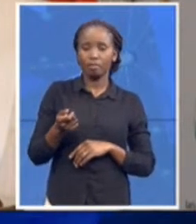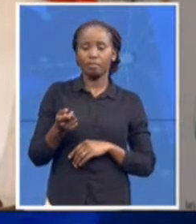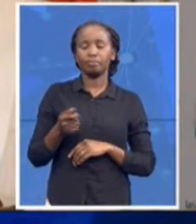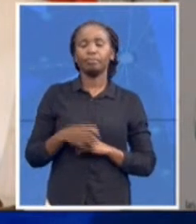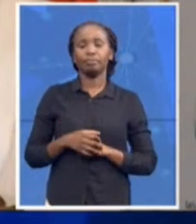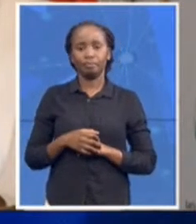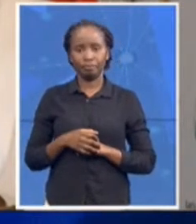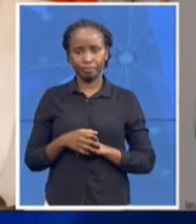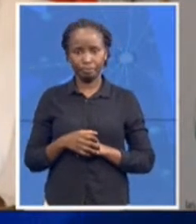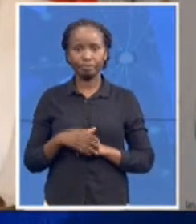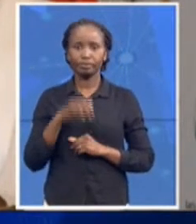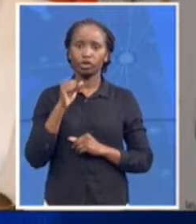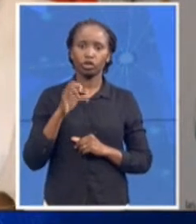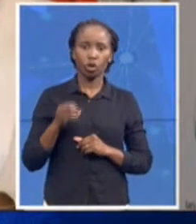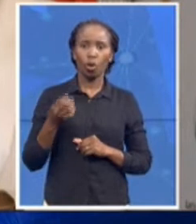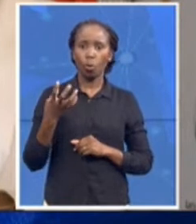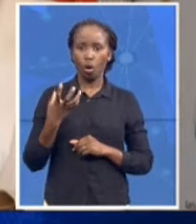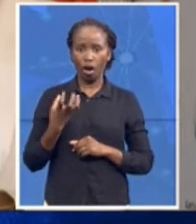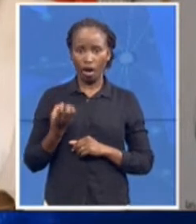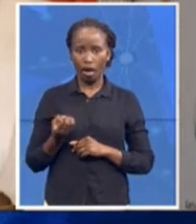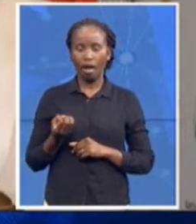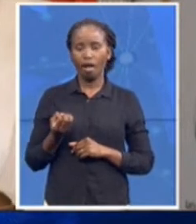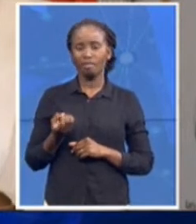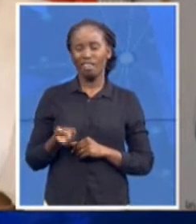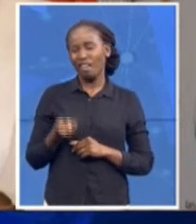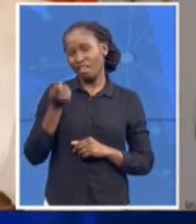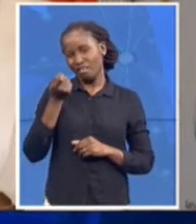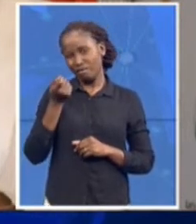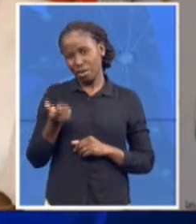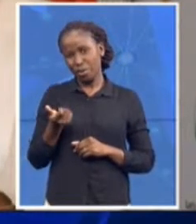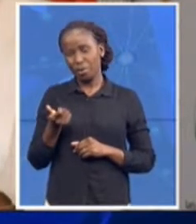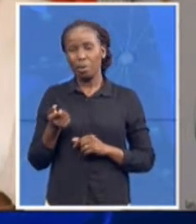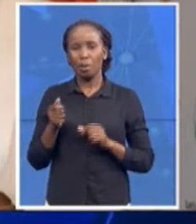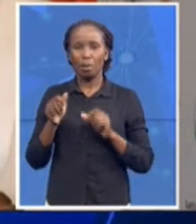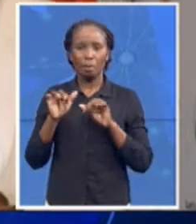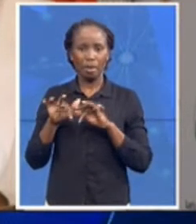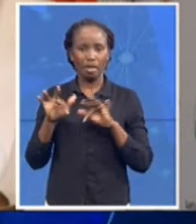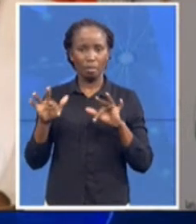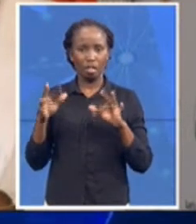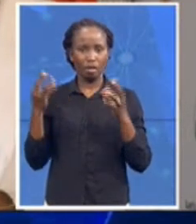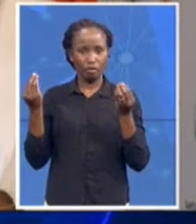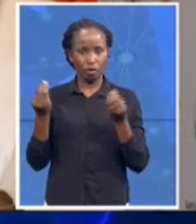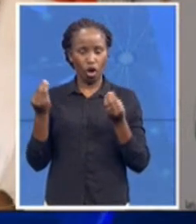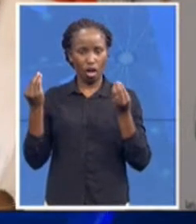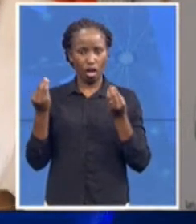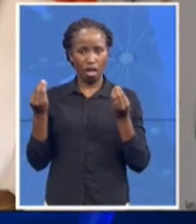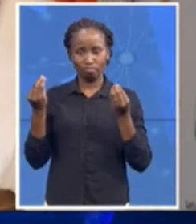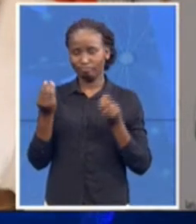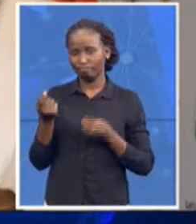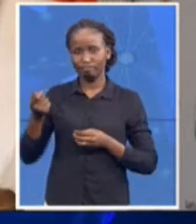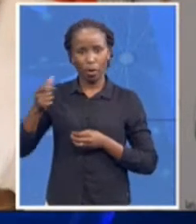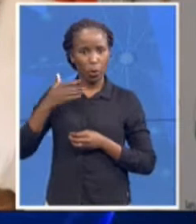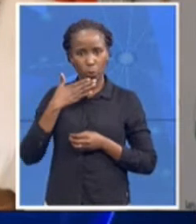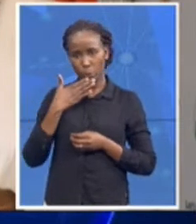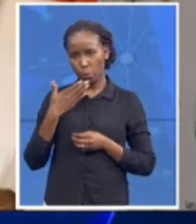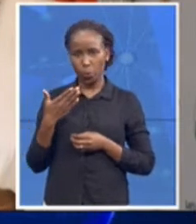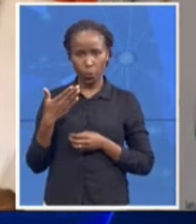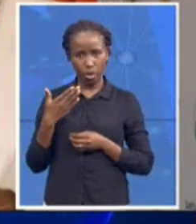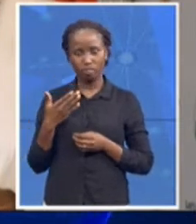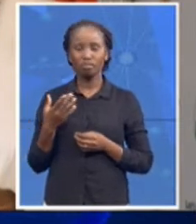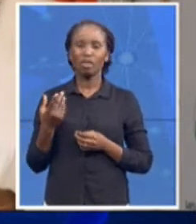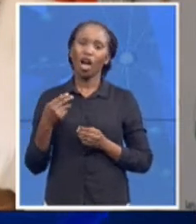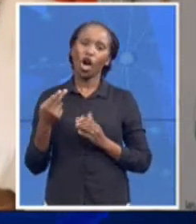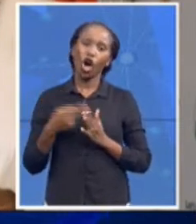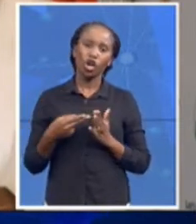few artists that are actually sitting in that category, and I think I can't remember the exact figure in terms of what the figure